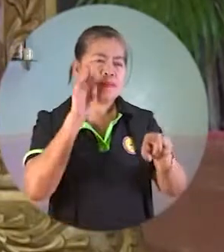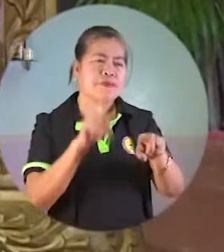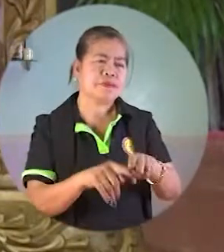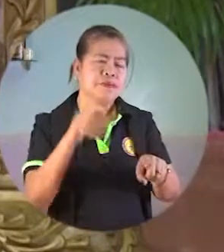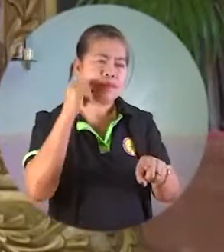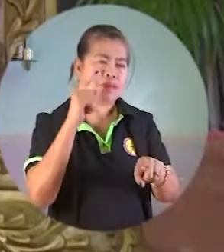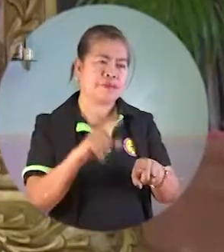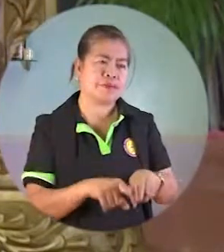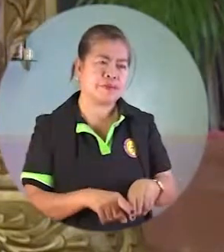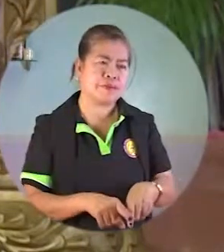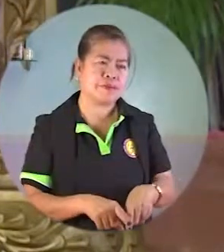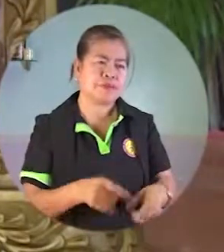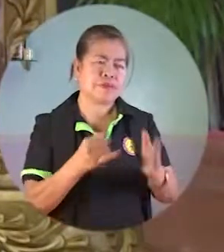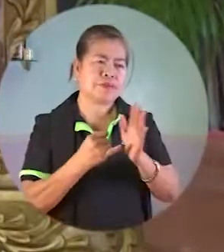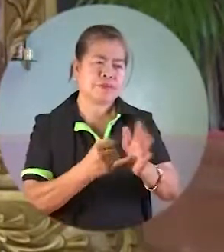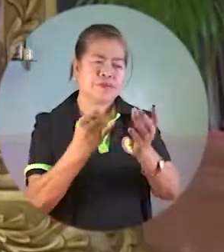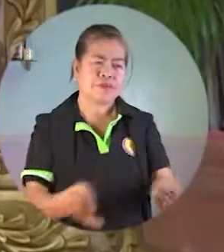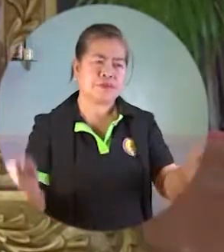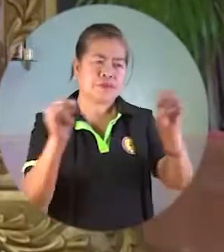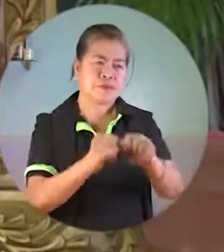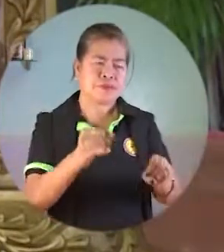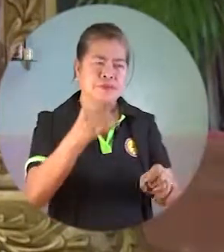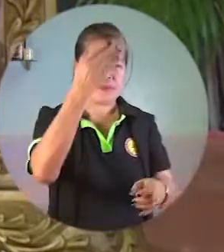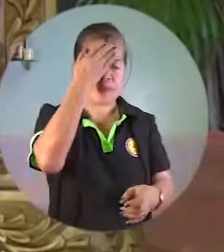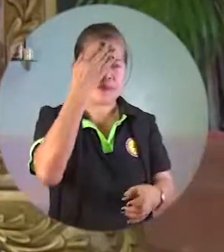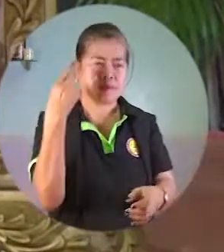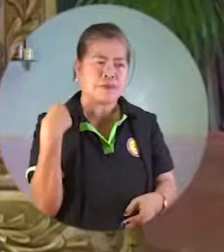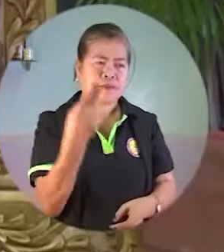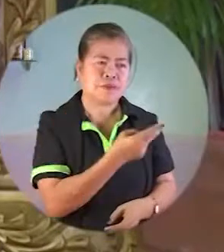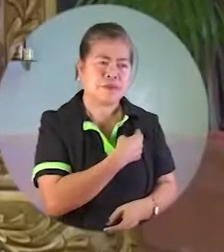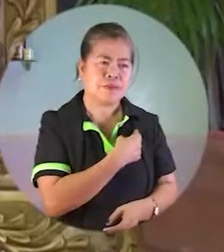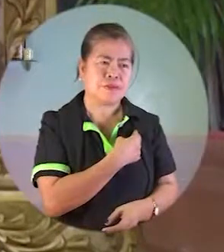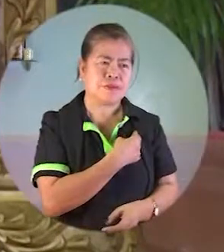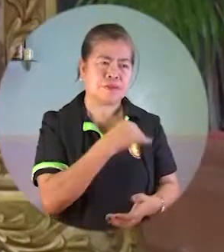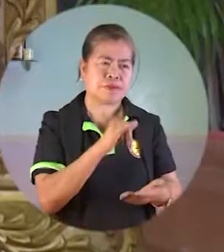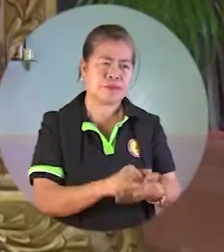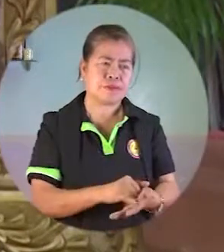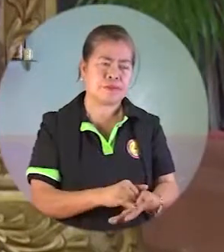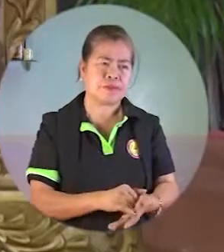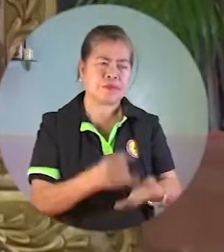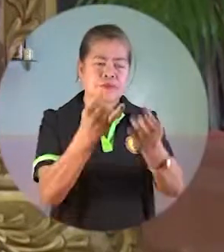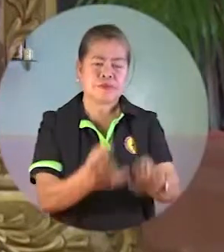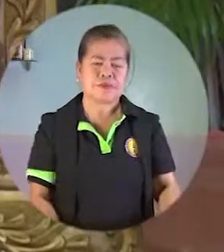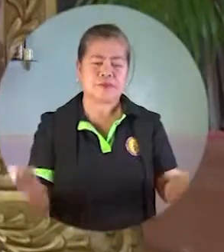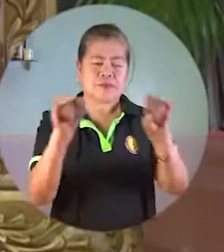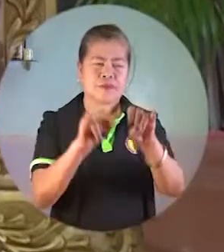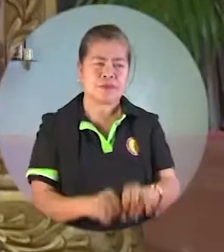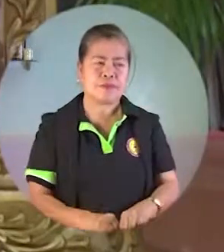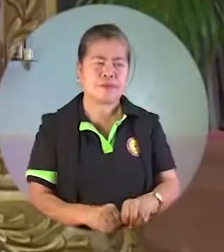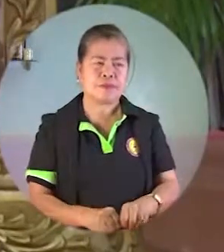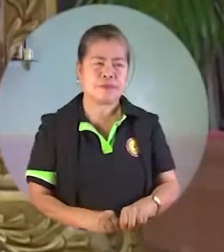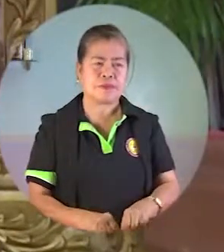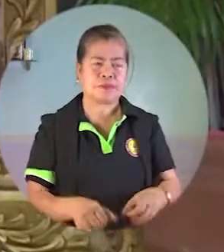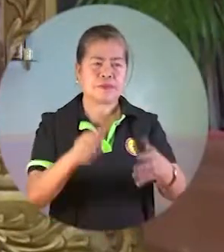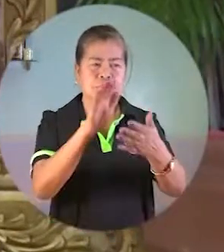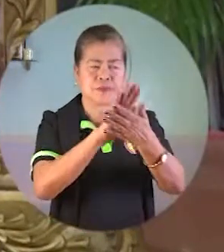Brothers and sisters, it is important to know for us the significance